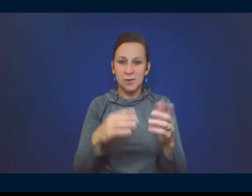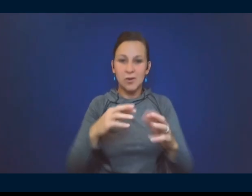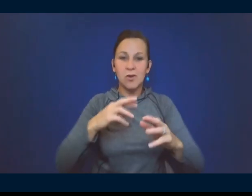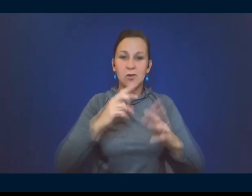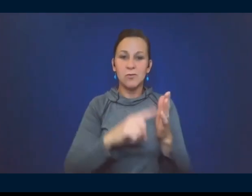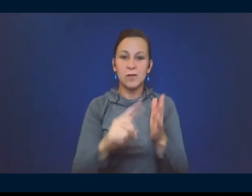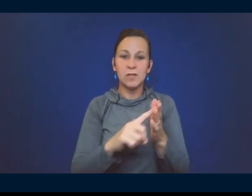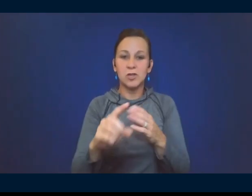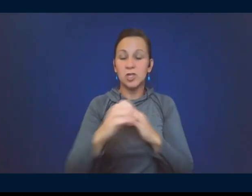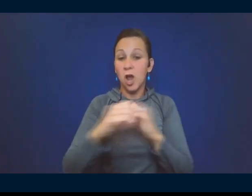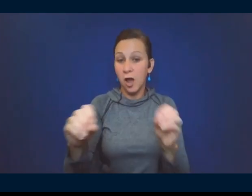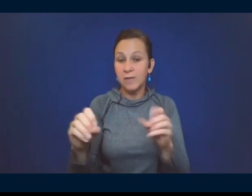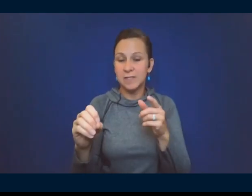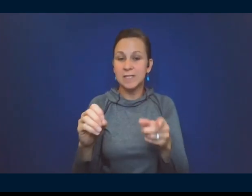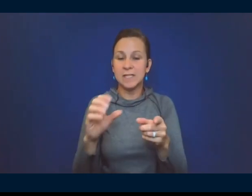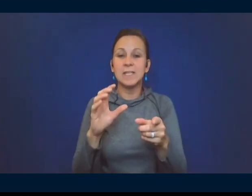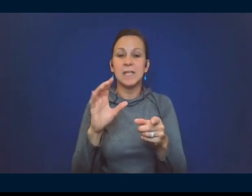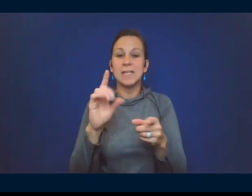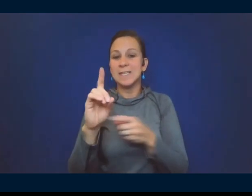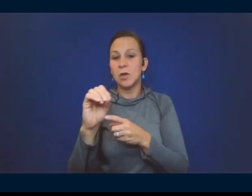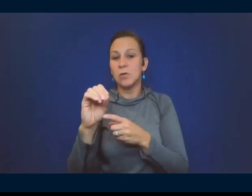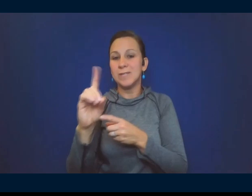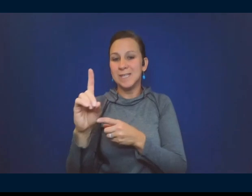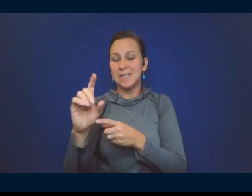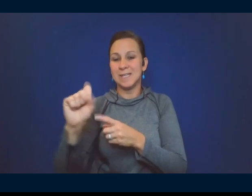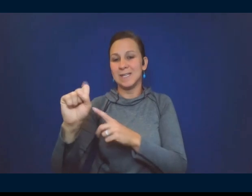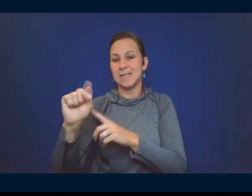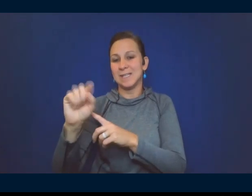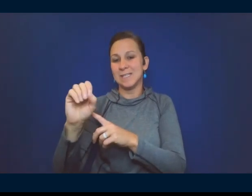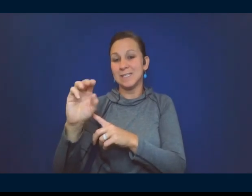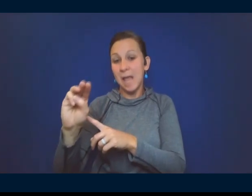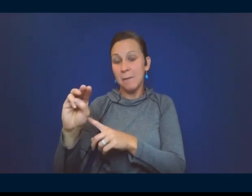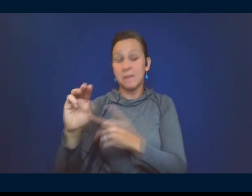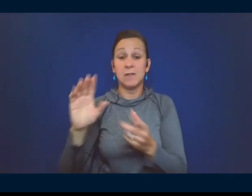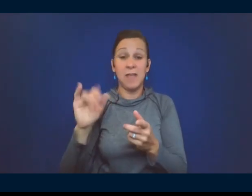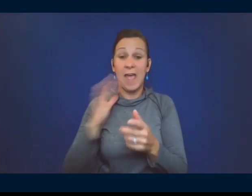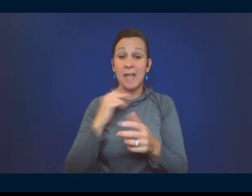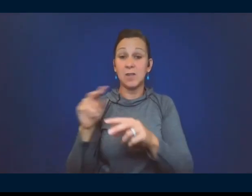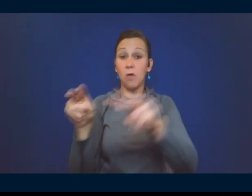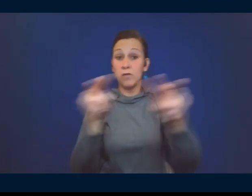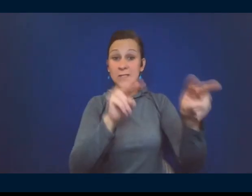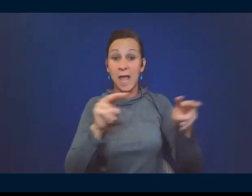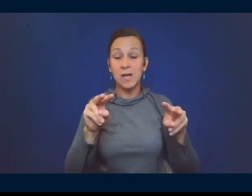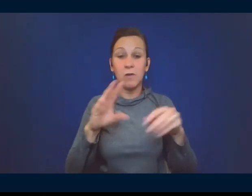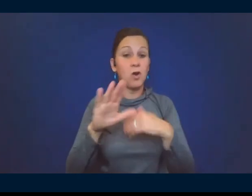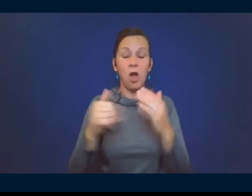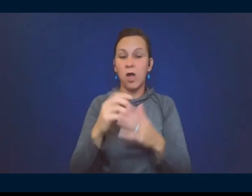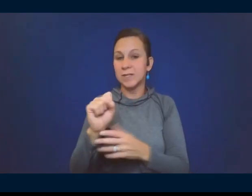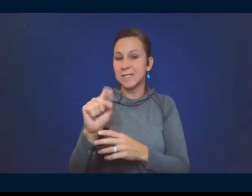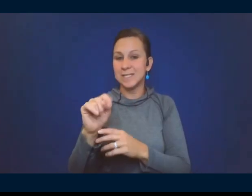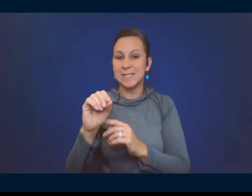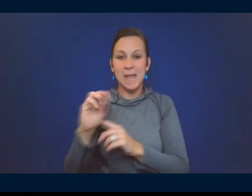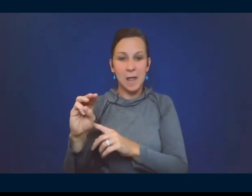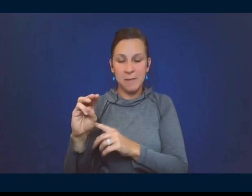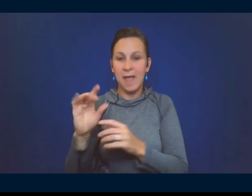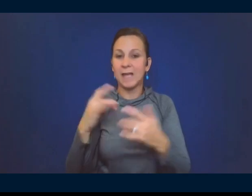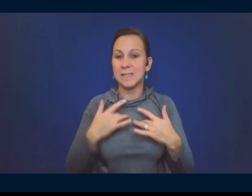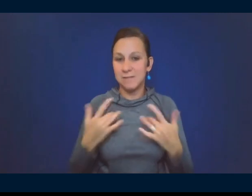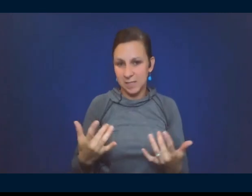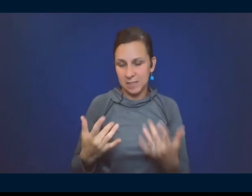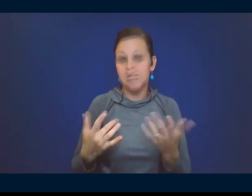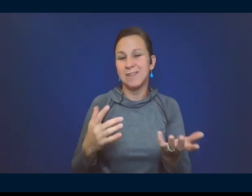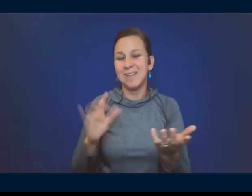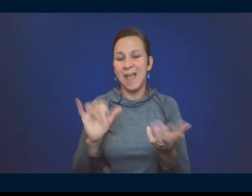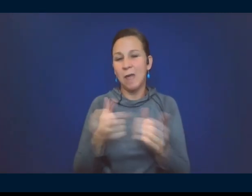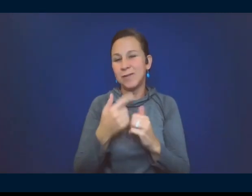is DoD STEM. And so DoD STEM has oversight over all of DoD STEM activities from K to gray, as we say.